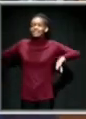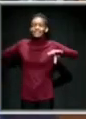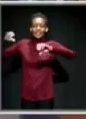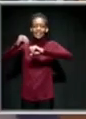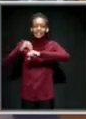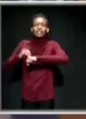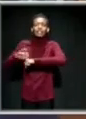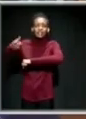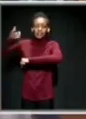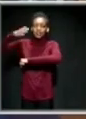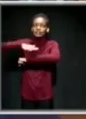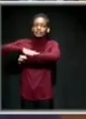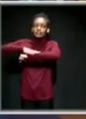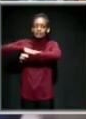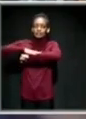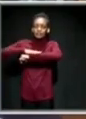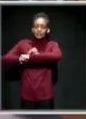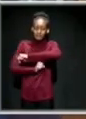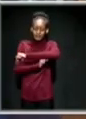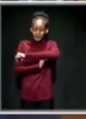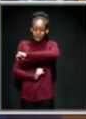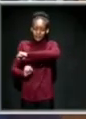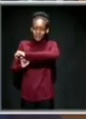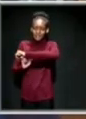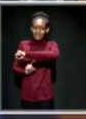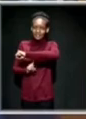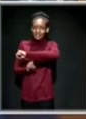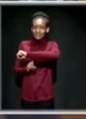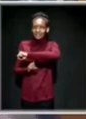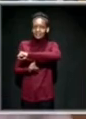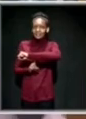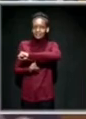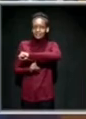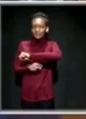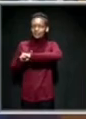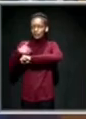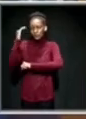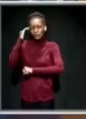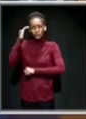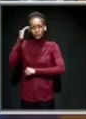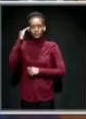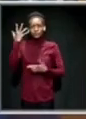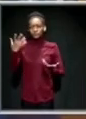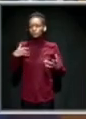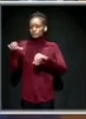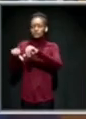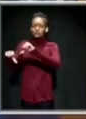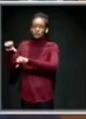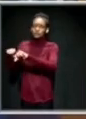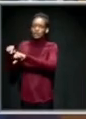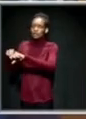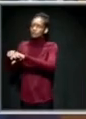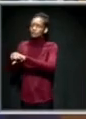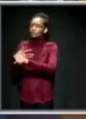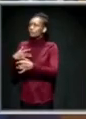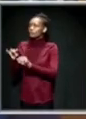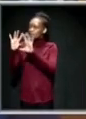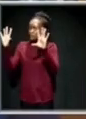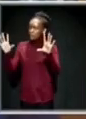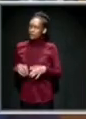only comes on top of a strong foundation. So we know from science, it is very clear. The